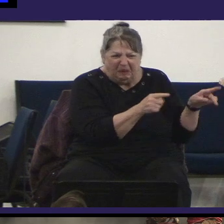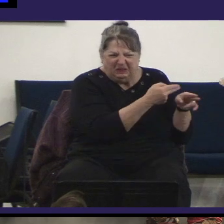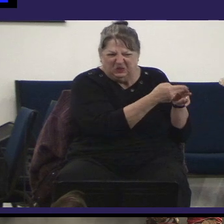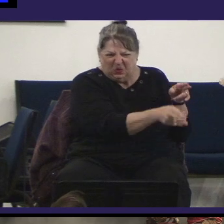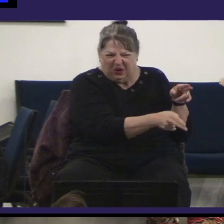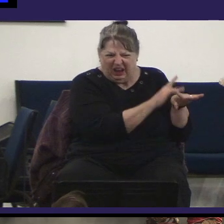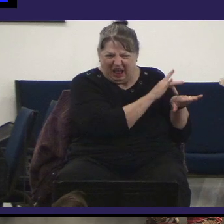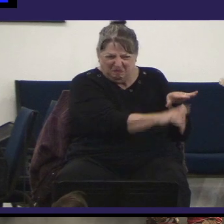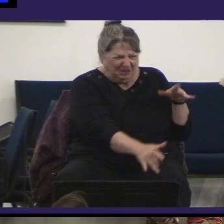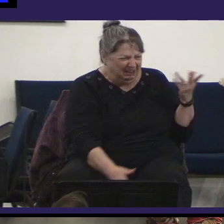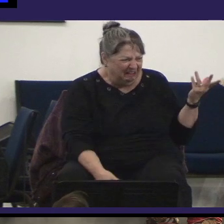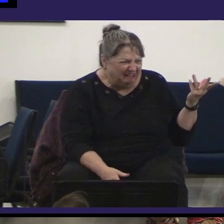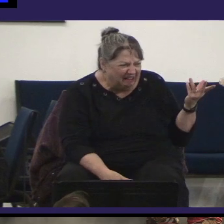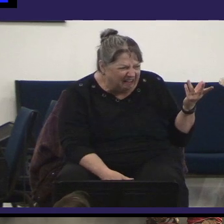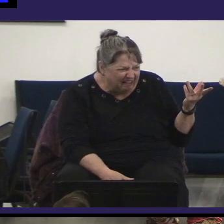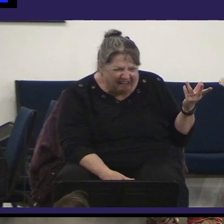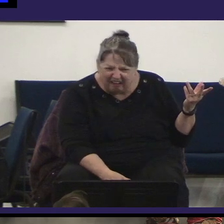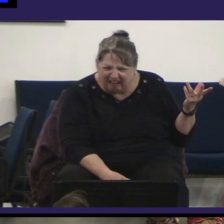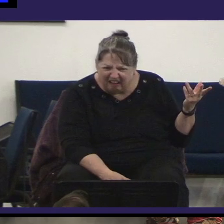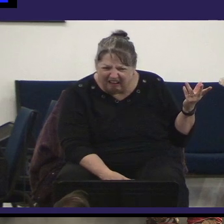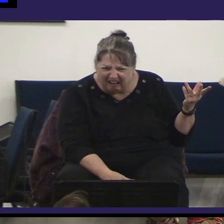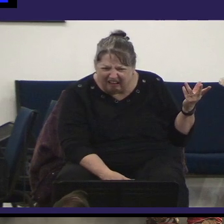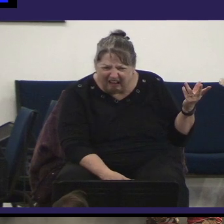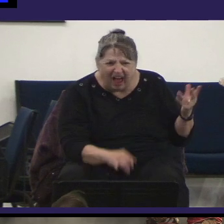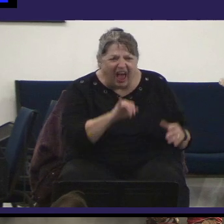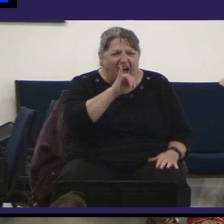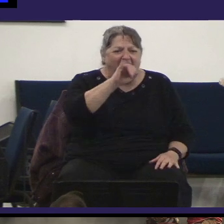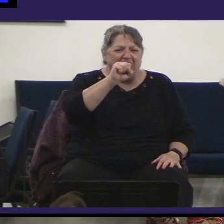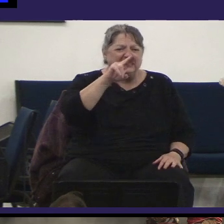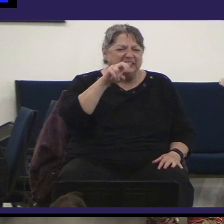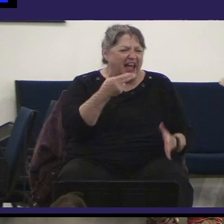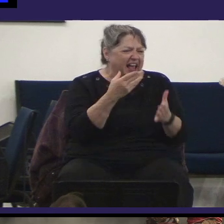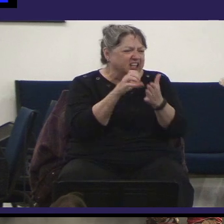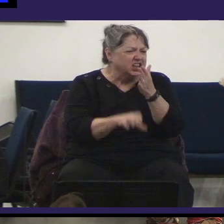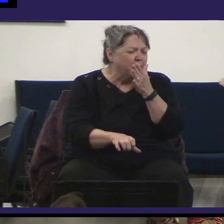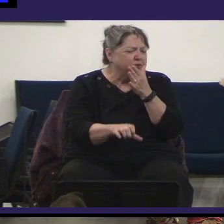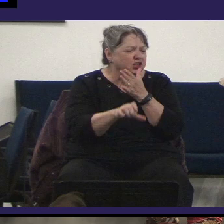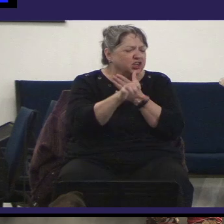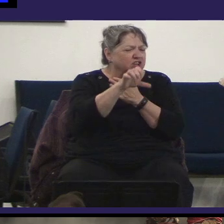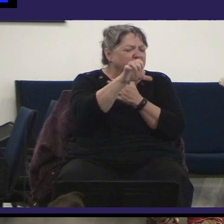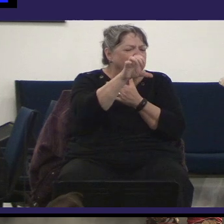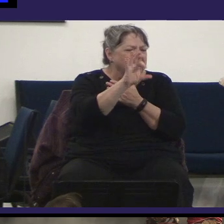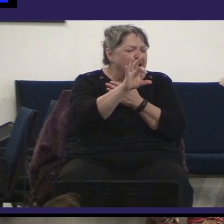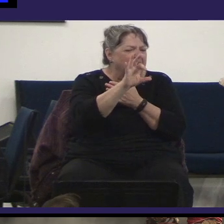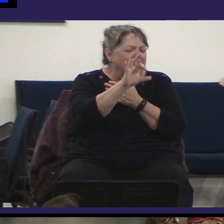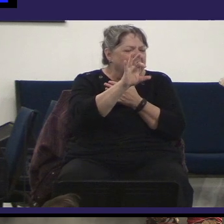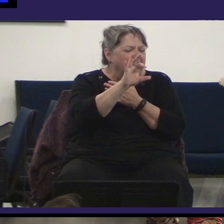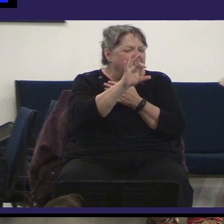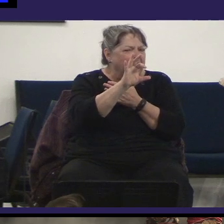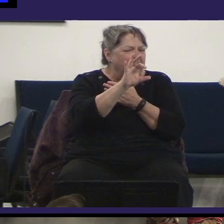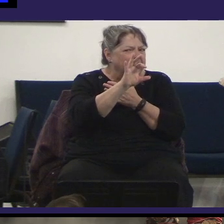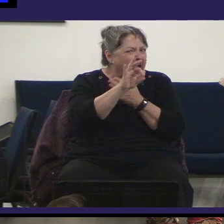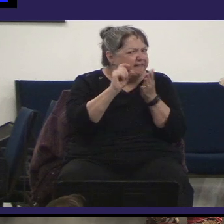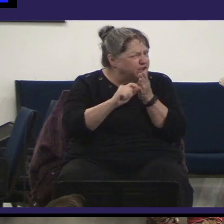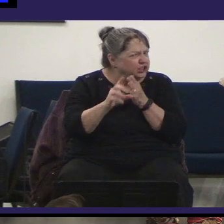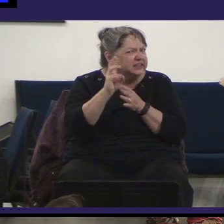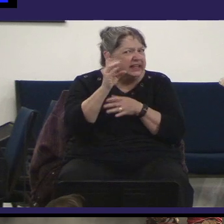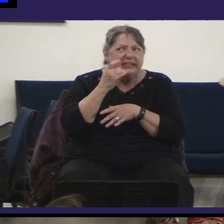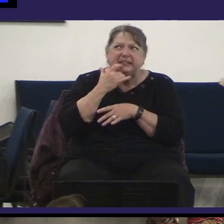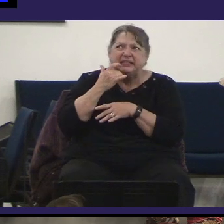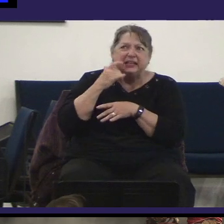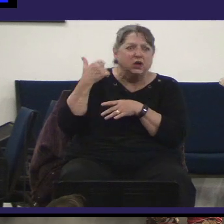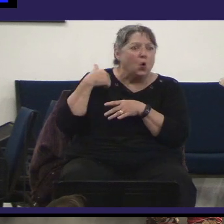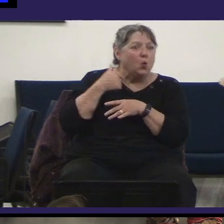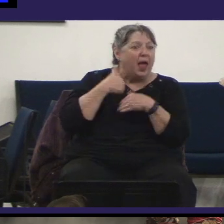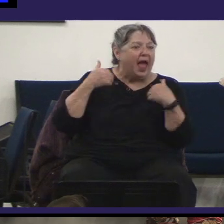the world. In fact, it says in Isaiah 9 and verse 6 that He is the Prince of Peace. You remember the story in Luke chapter 2? We